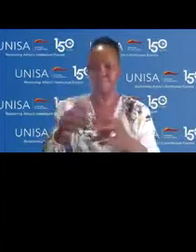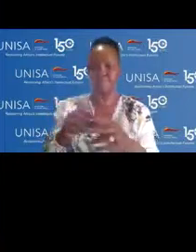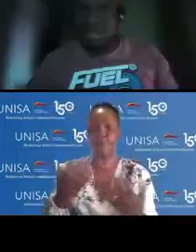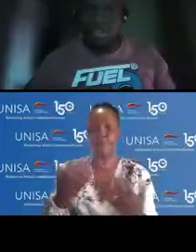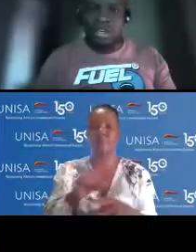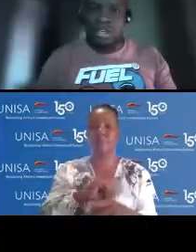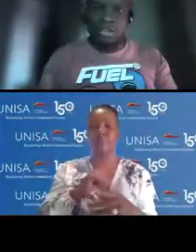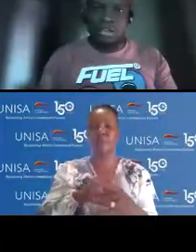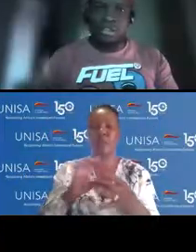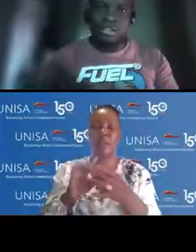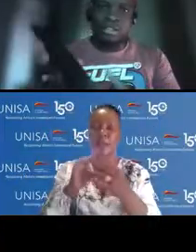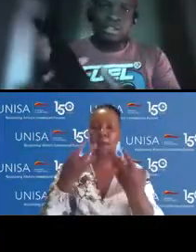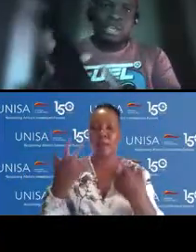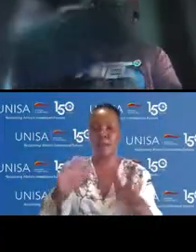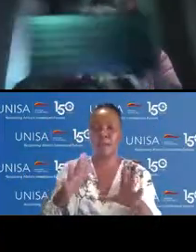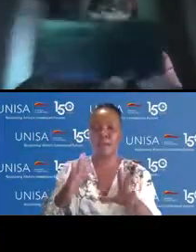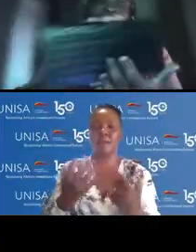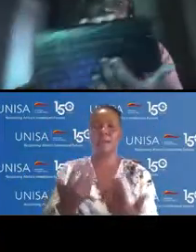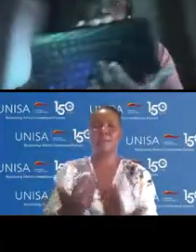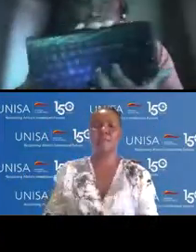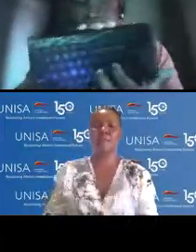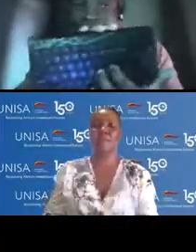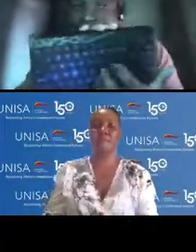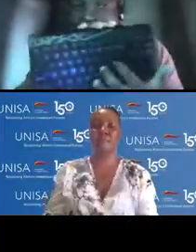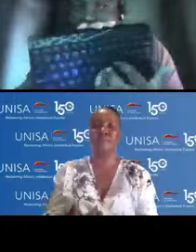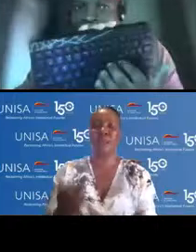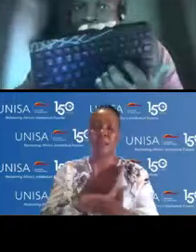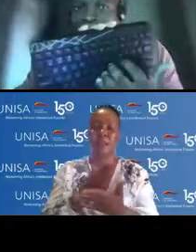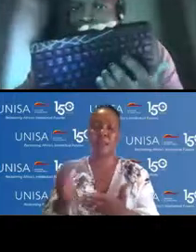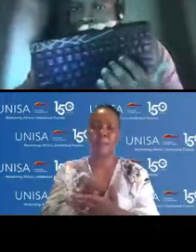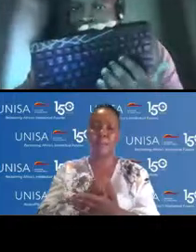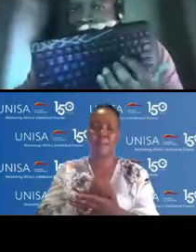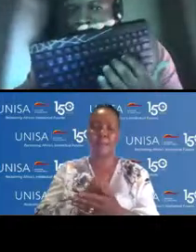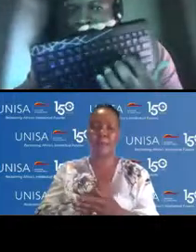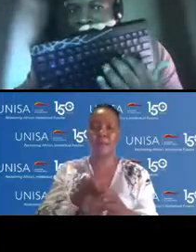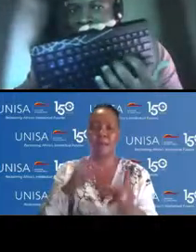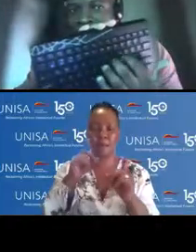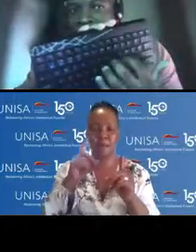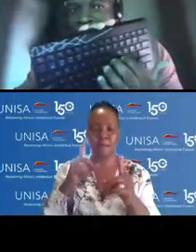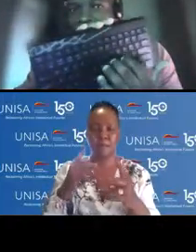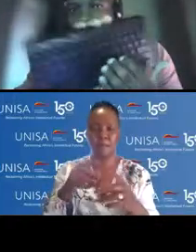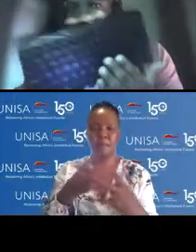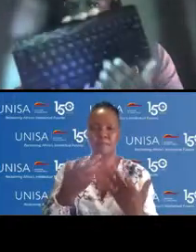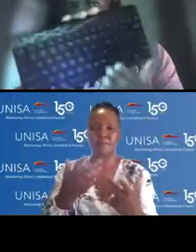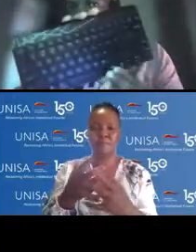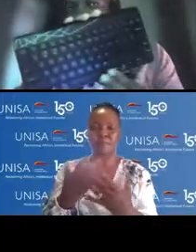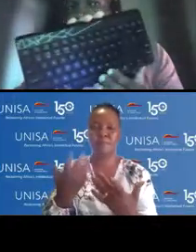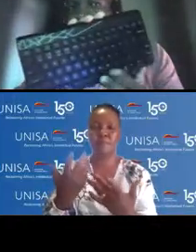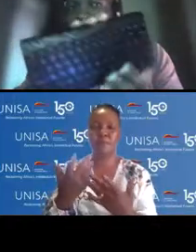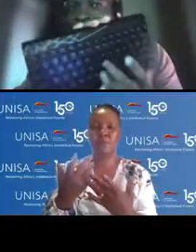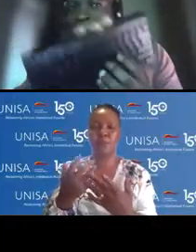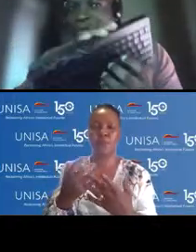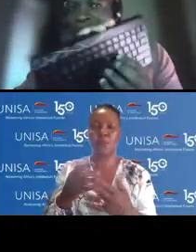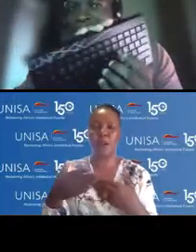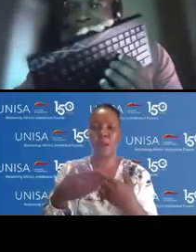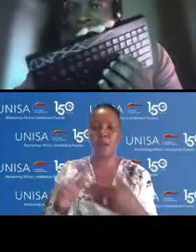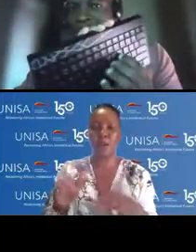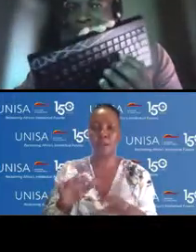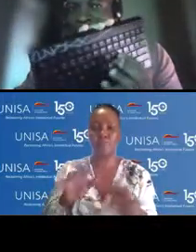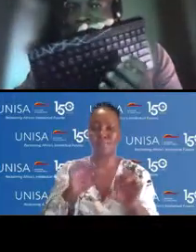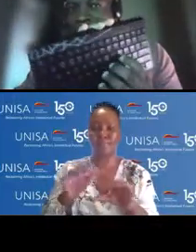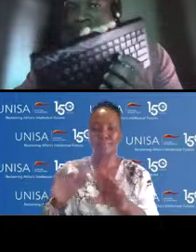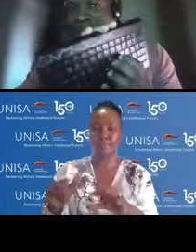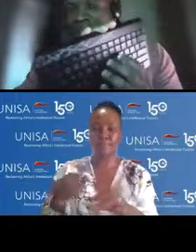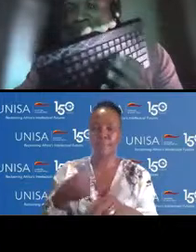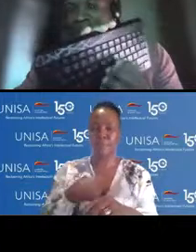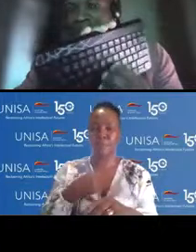my camera, but as and when I start pressing on the keyboard, this is me typing out a